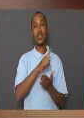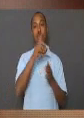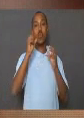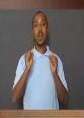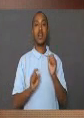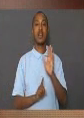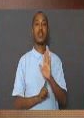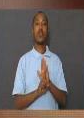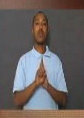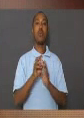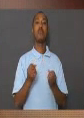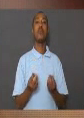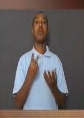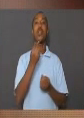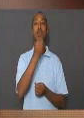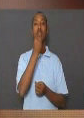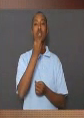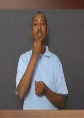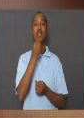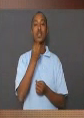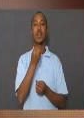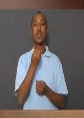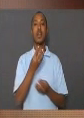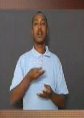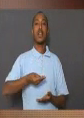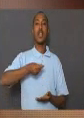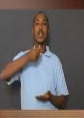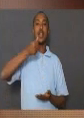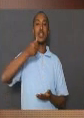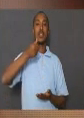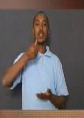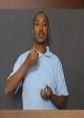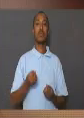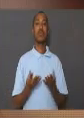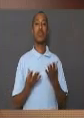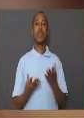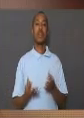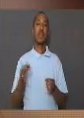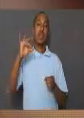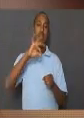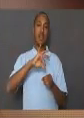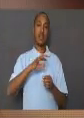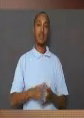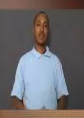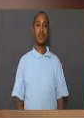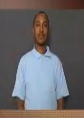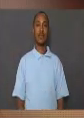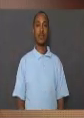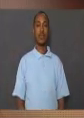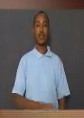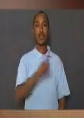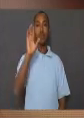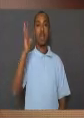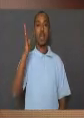in soil. By doing this, you can grow a more nutrient-rich and hearty yield